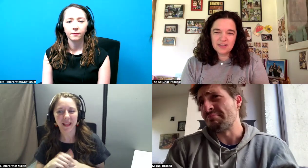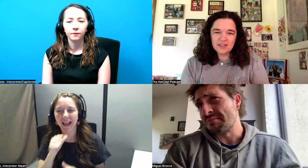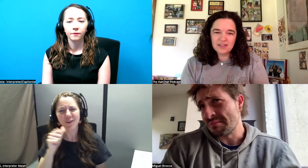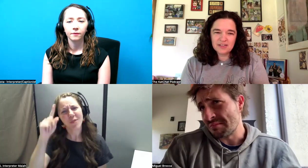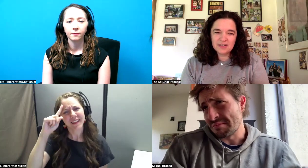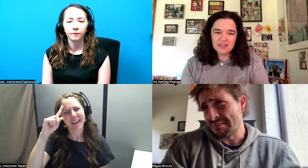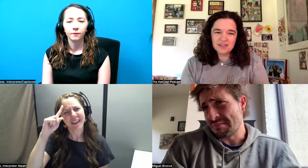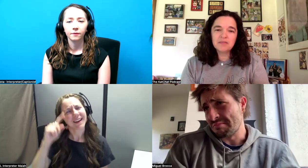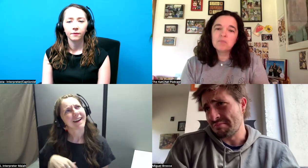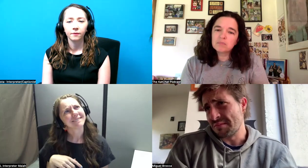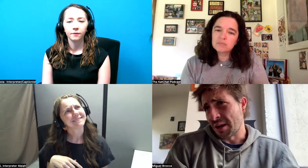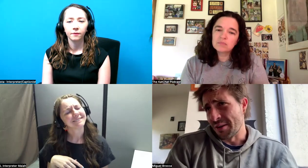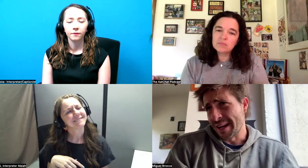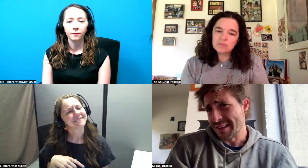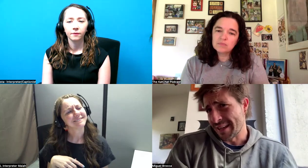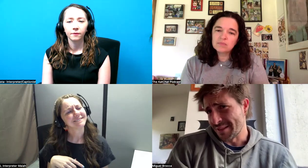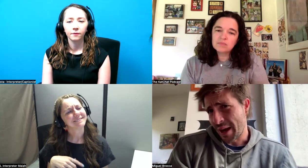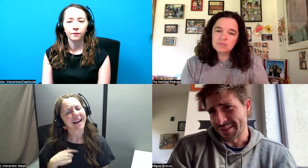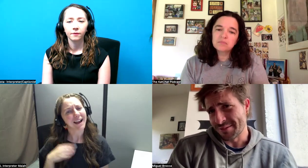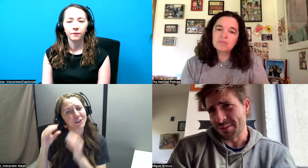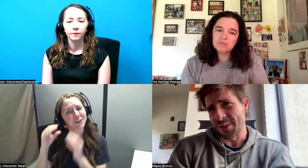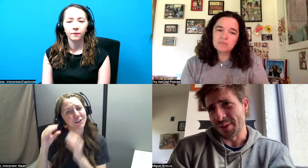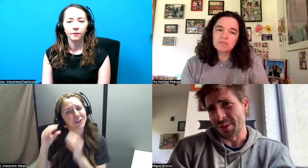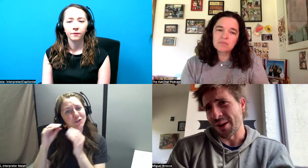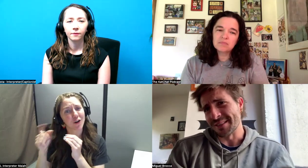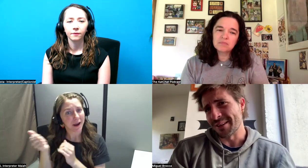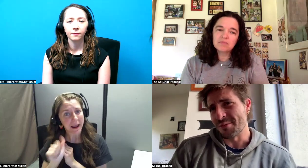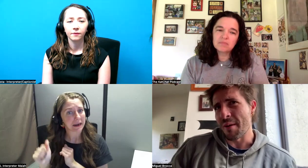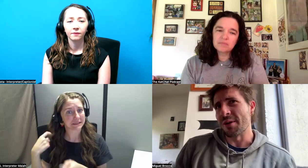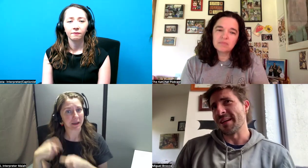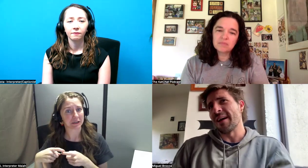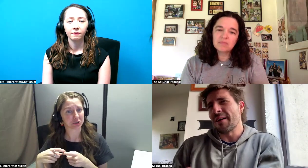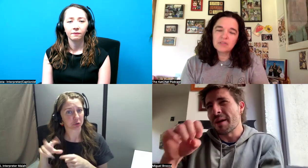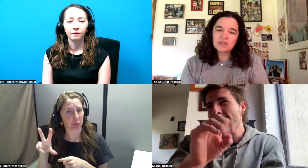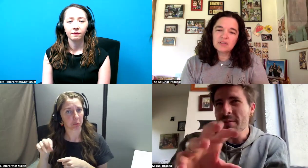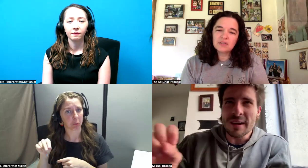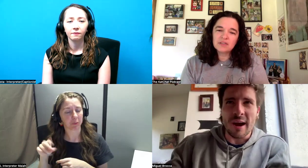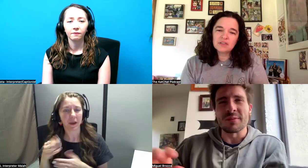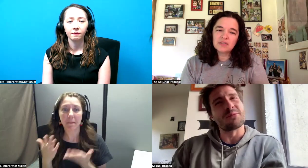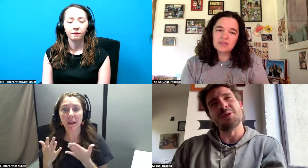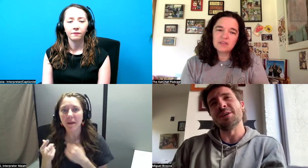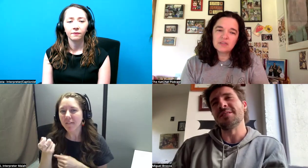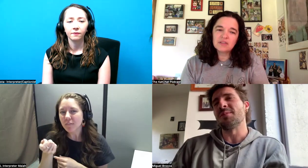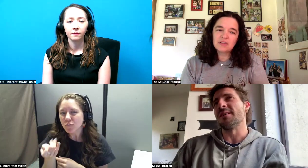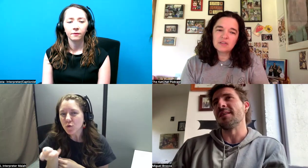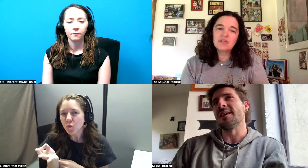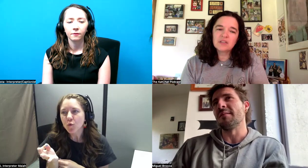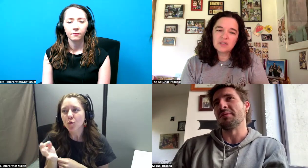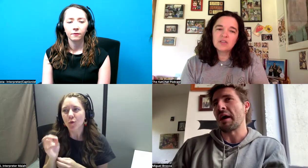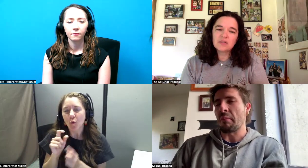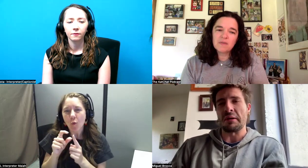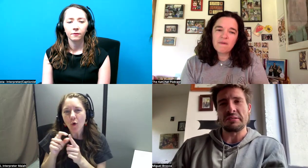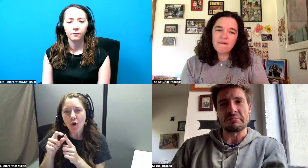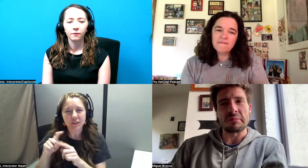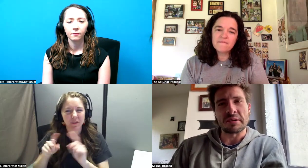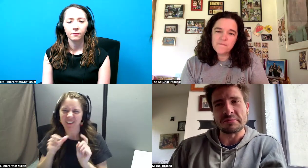I taught her anything in Spanish, to be honest. I don't remember any. Maybe a couple of words, but